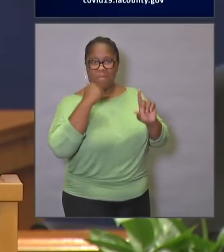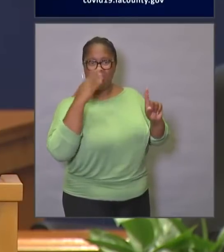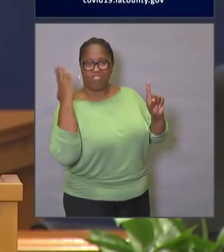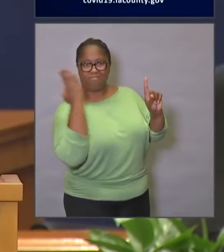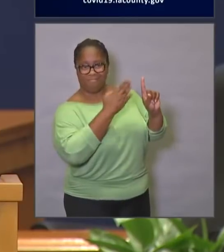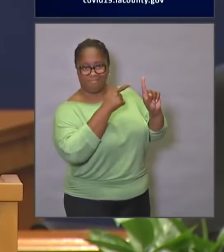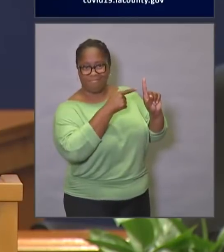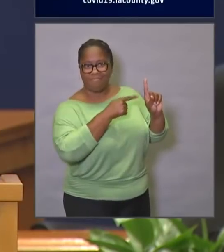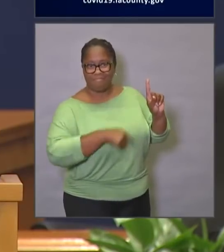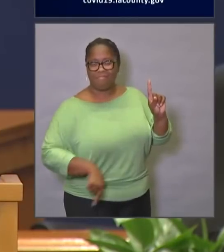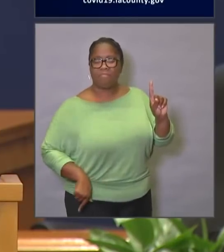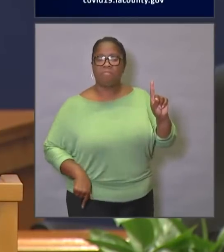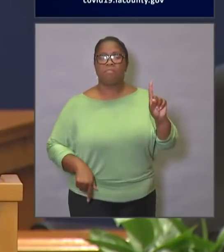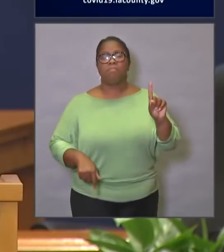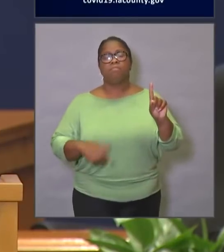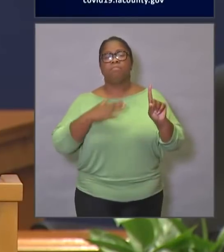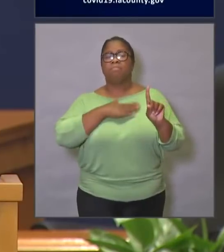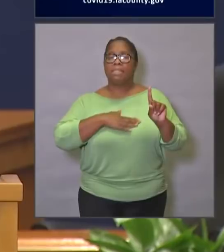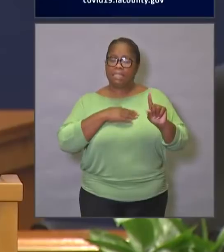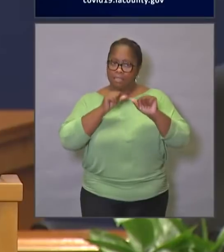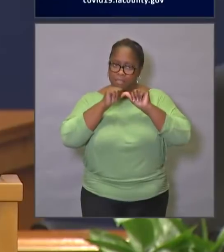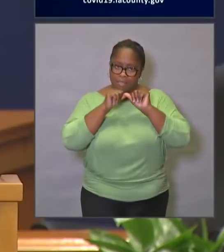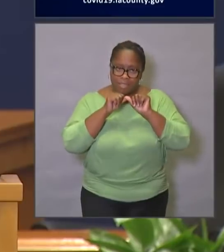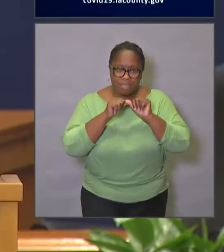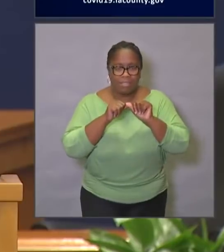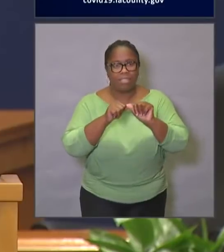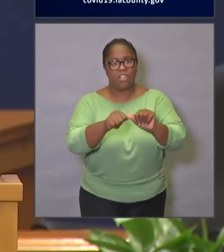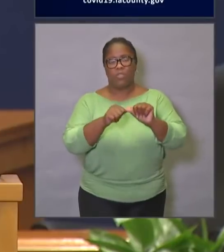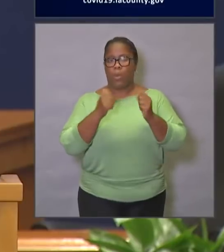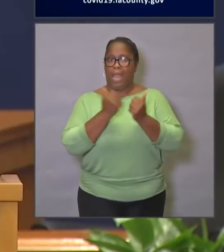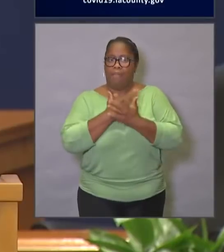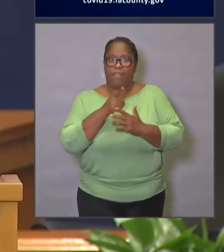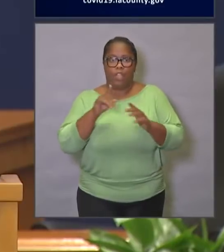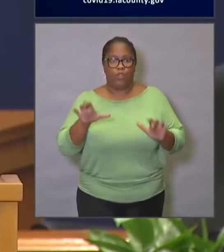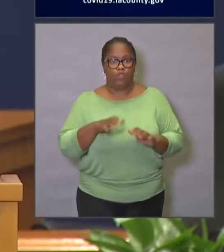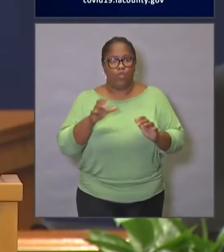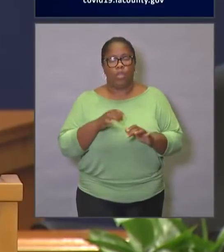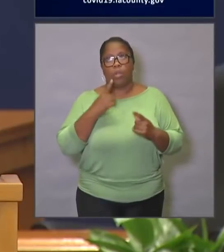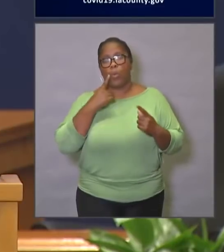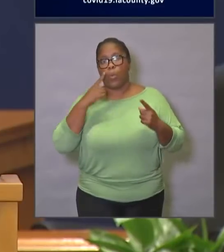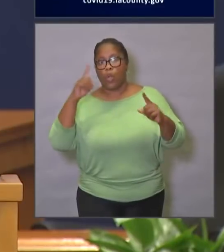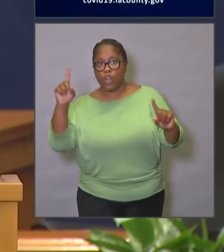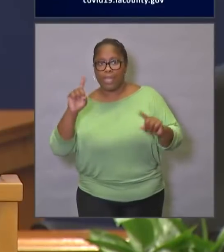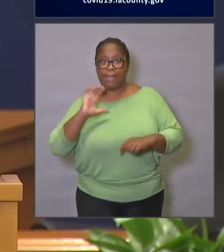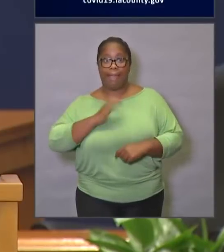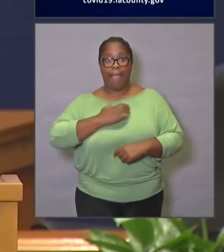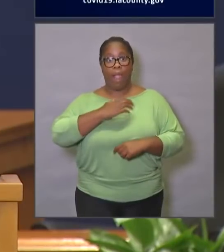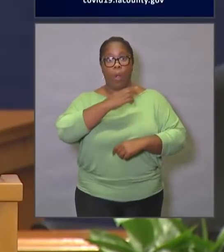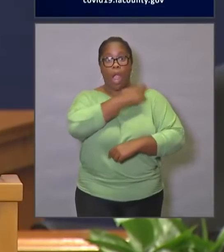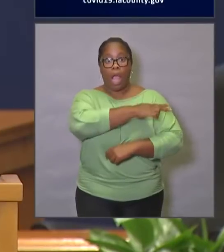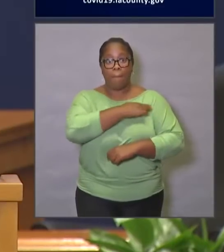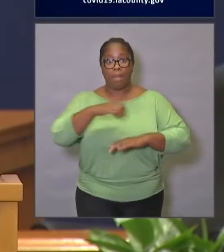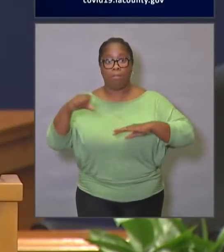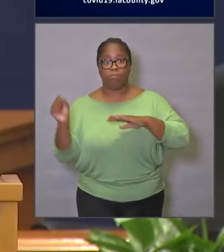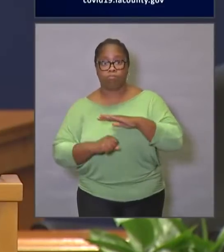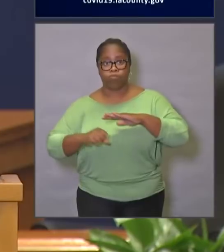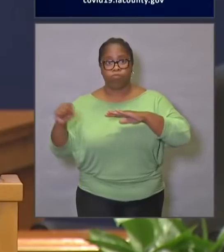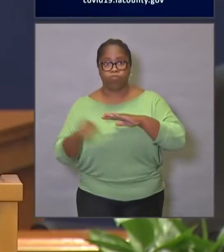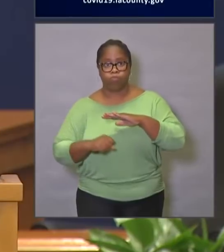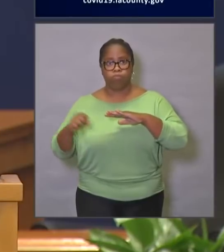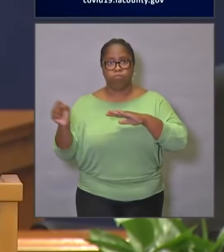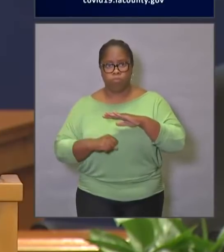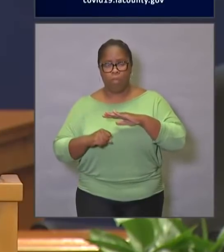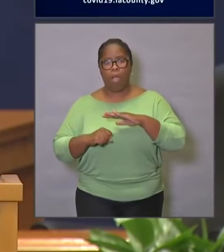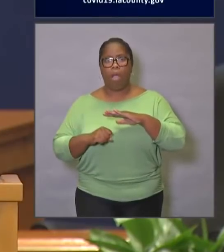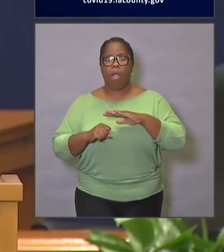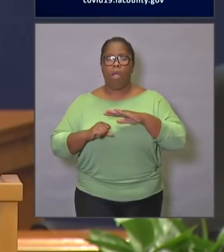closing, please continue to do what you've been doing. It is working. The hospital data has flattened and is starting to trend down. A